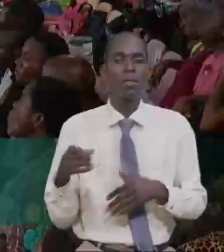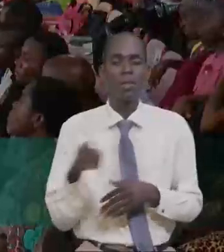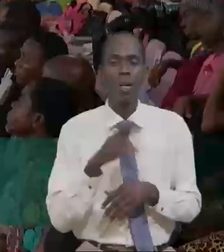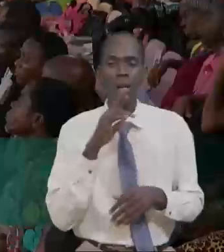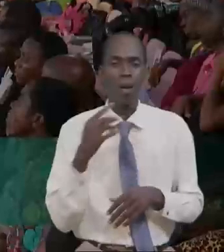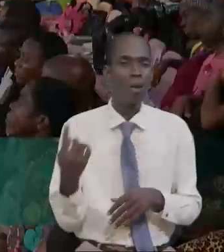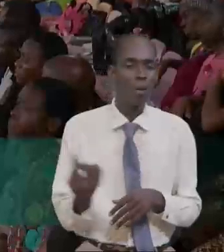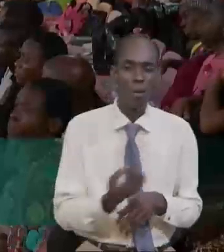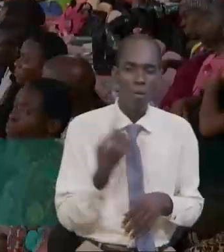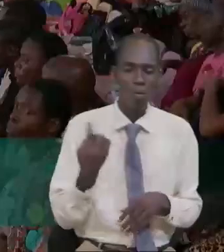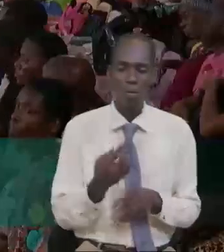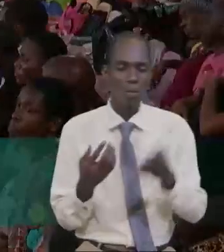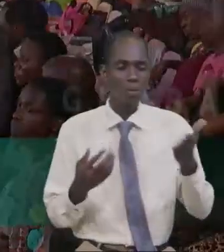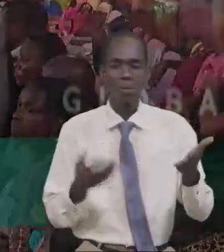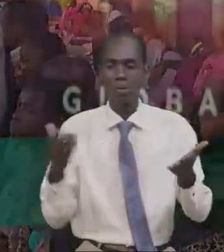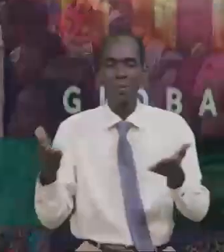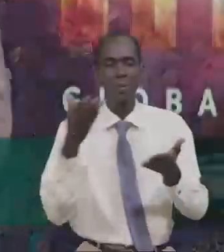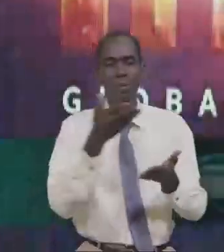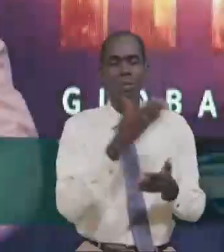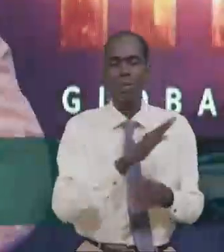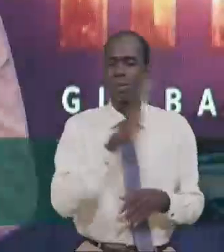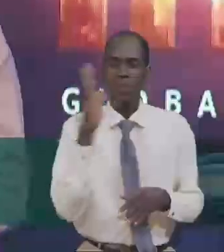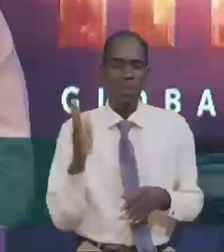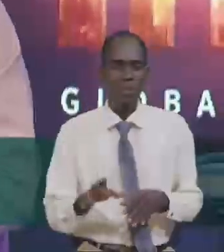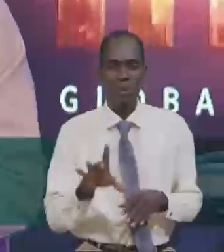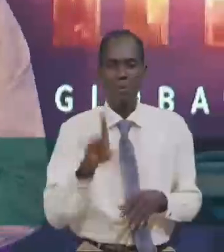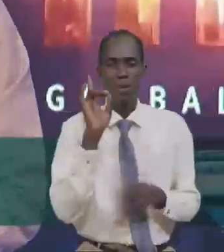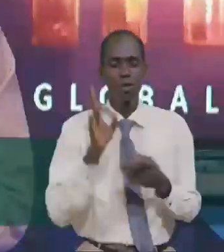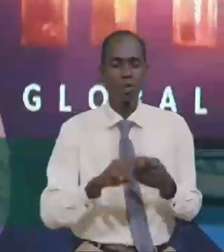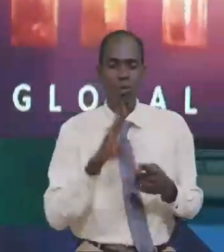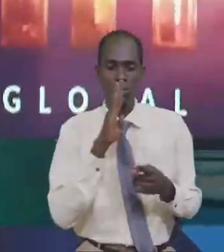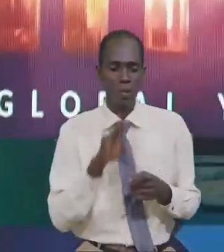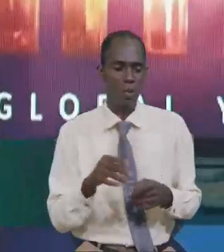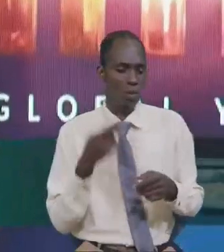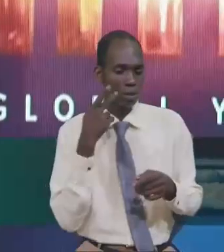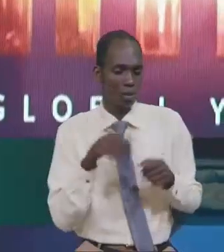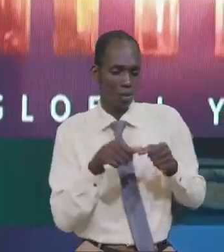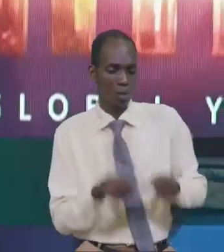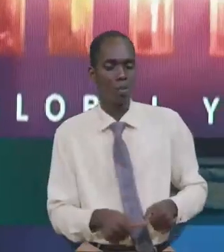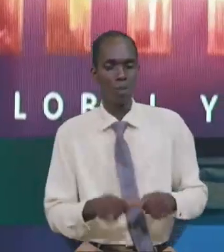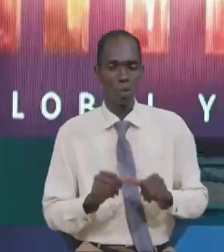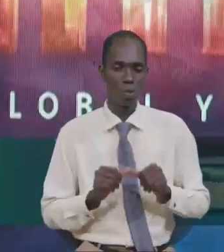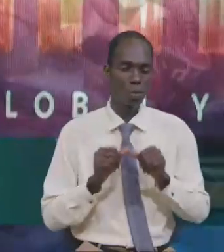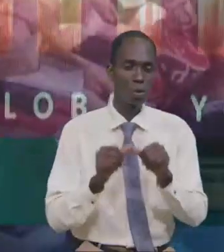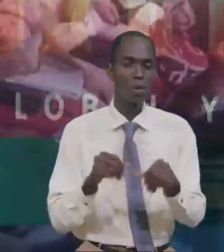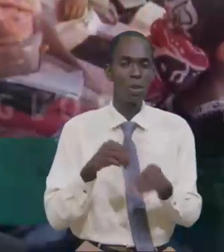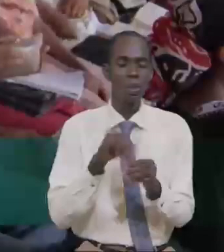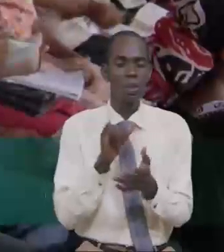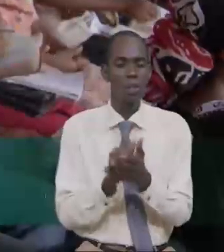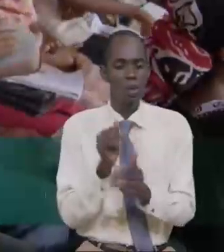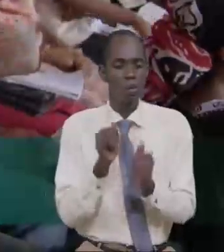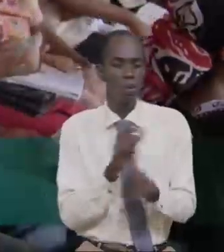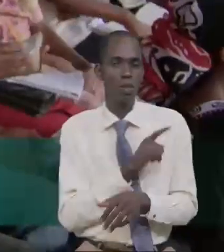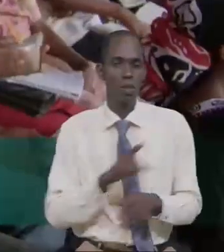the Lord has placed upon their shoulders. What the Lord wants them to do, they will have calamity. And I pray there will be